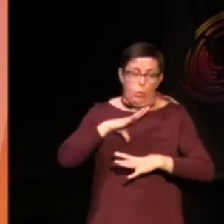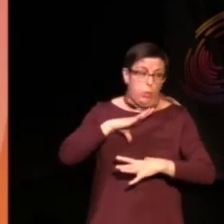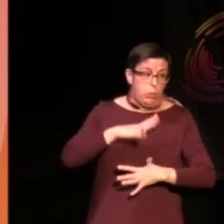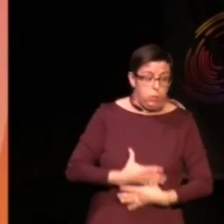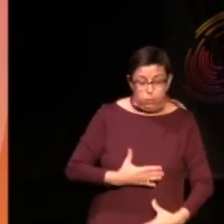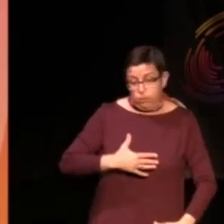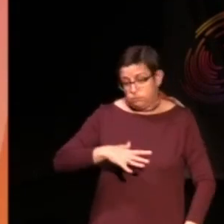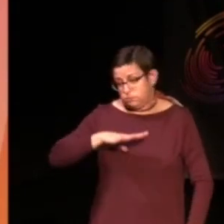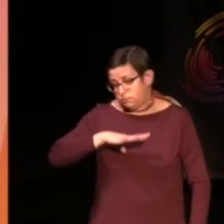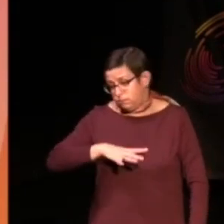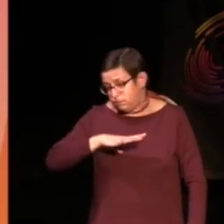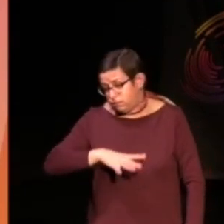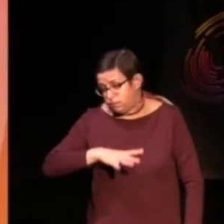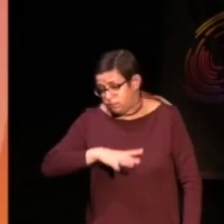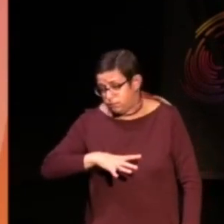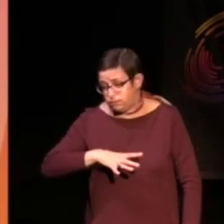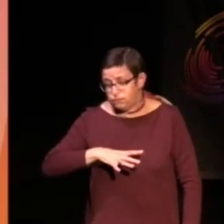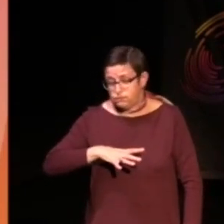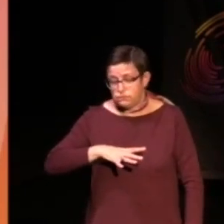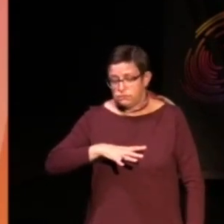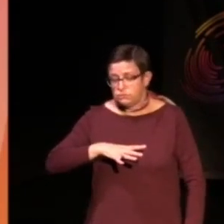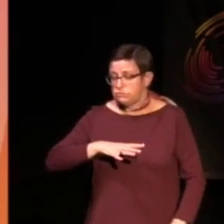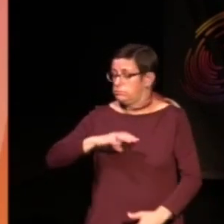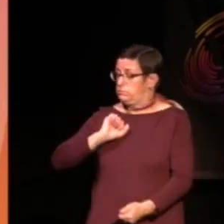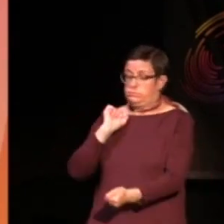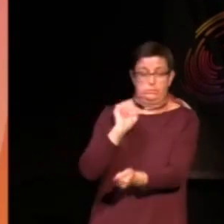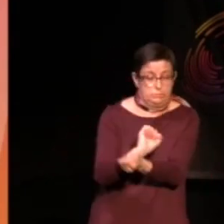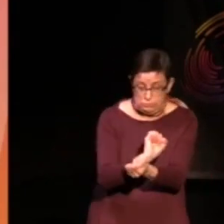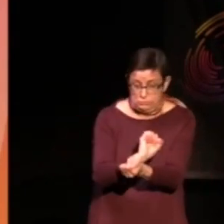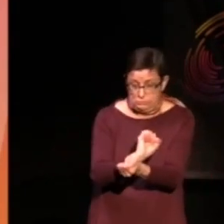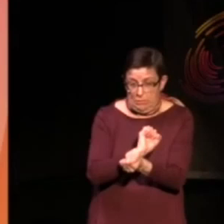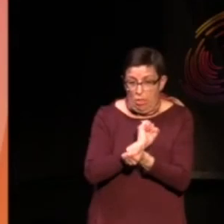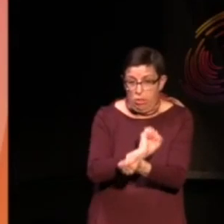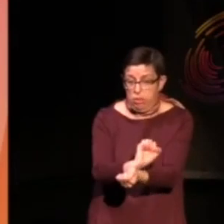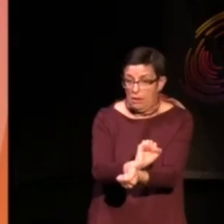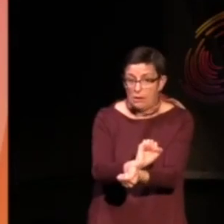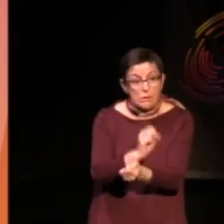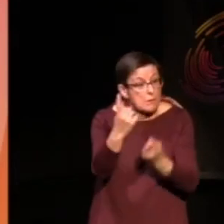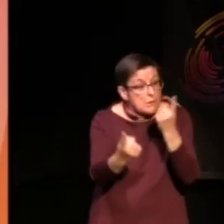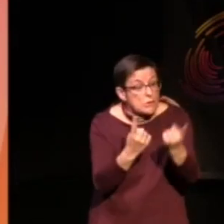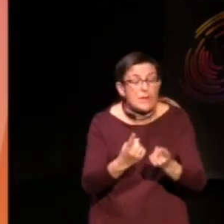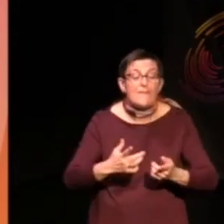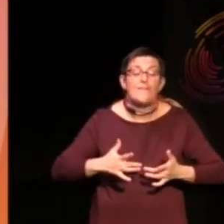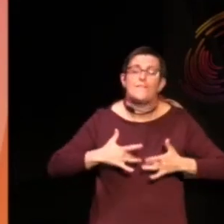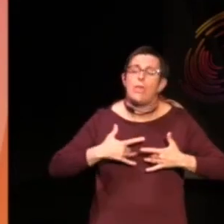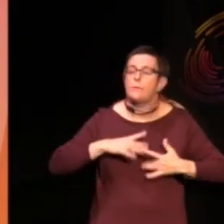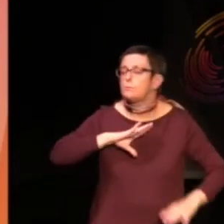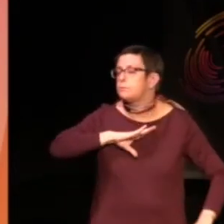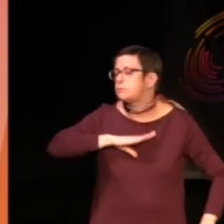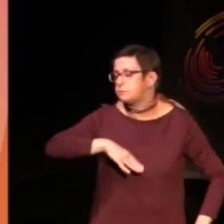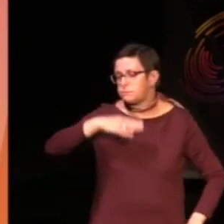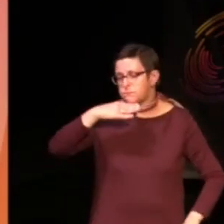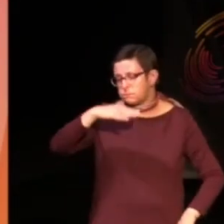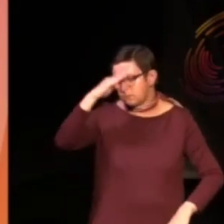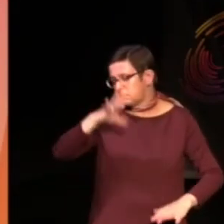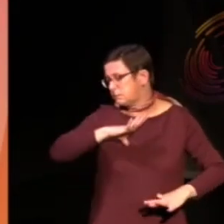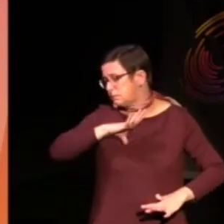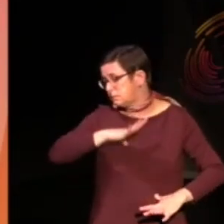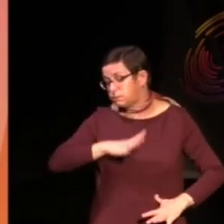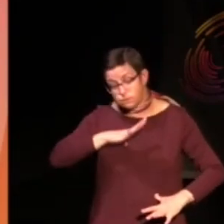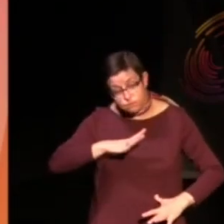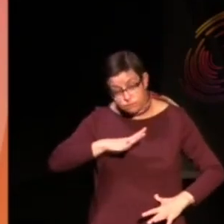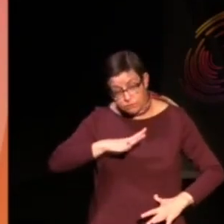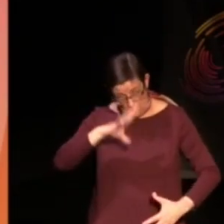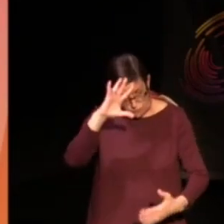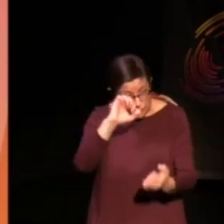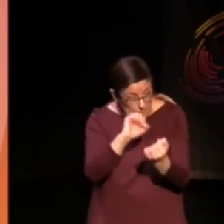It is also debilitating. But whenever we feel the fatigue, let us also remember that if there's one thing that is